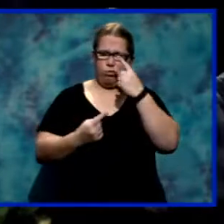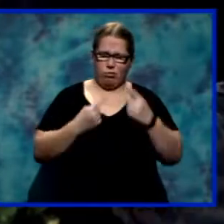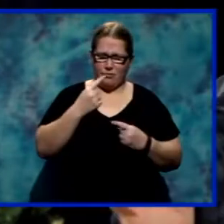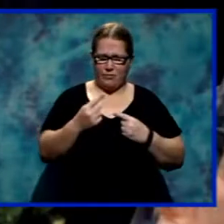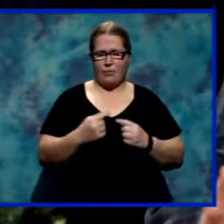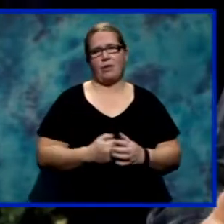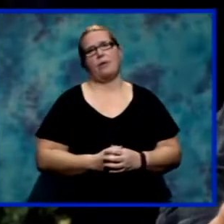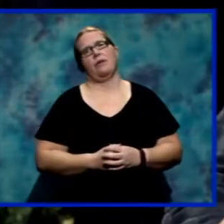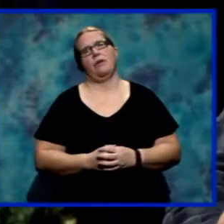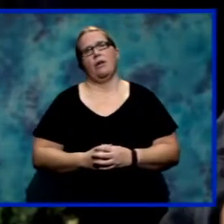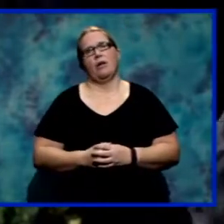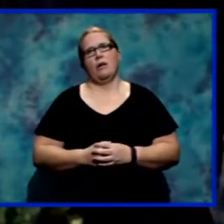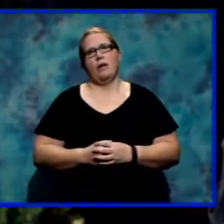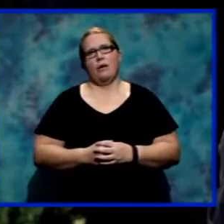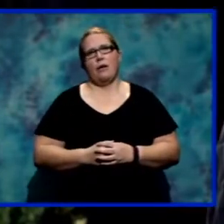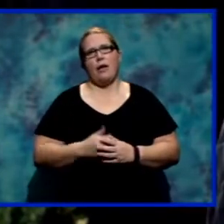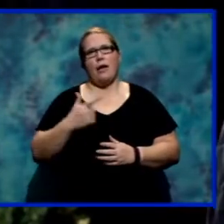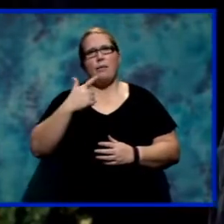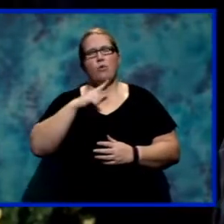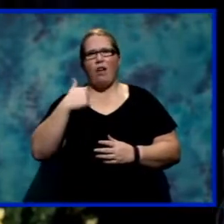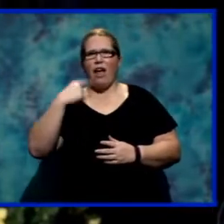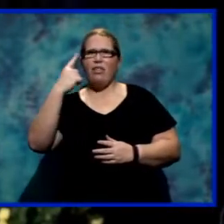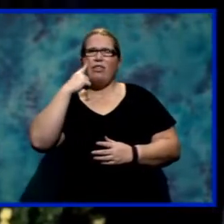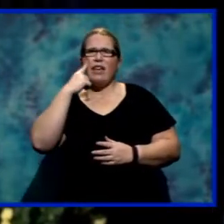this study today, because I think it illustrates